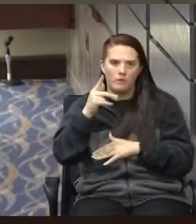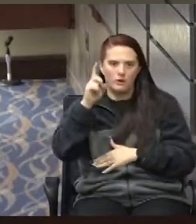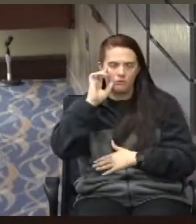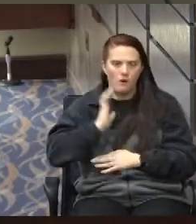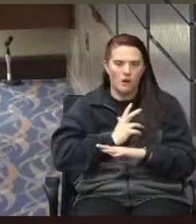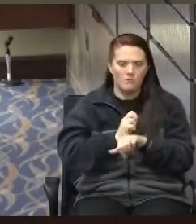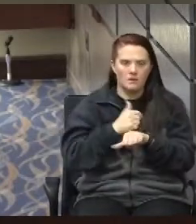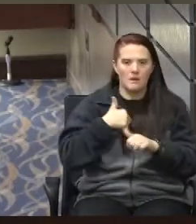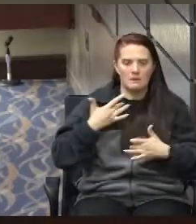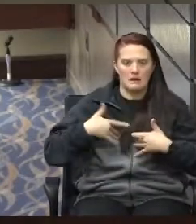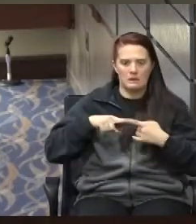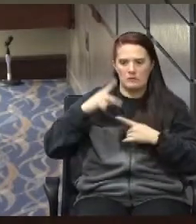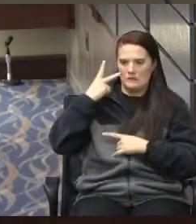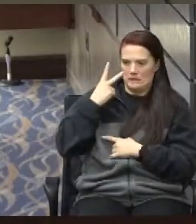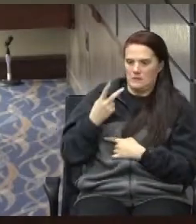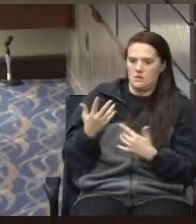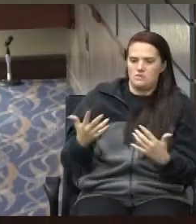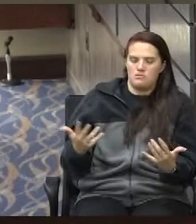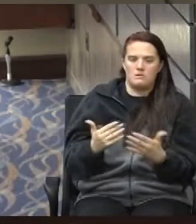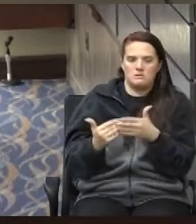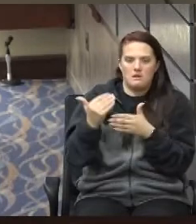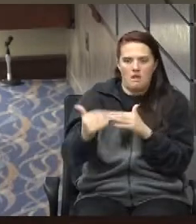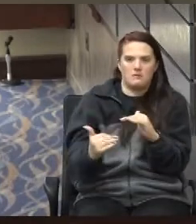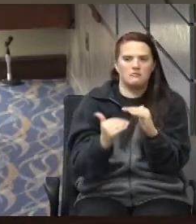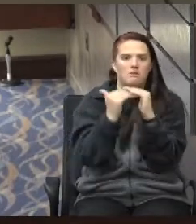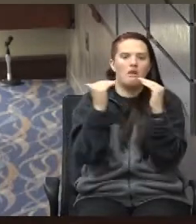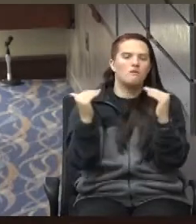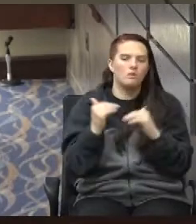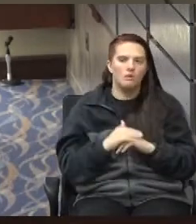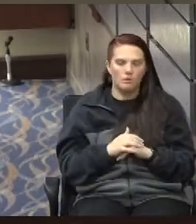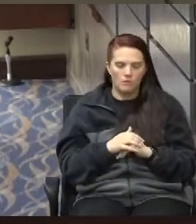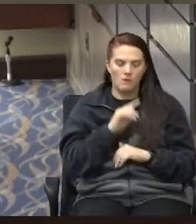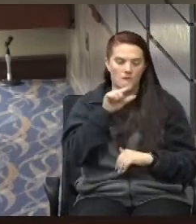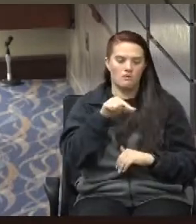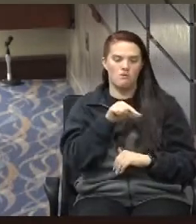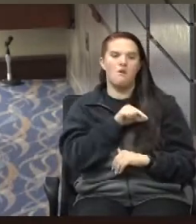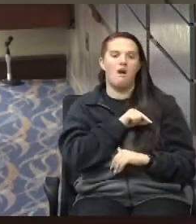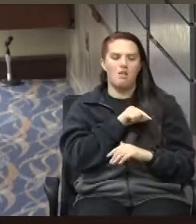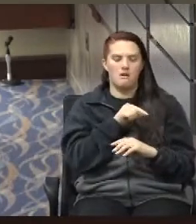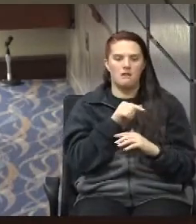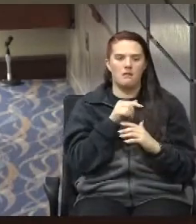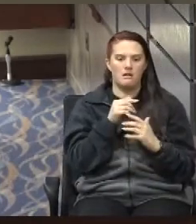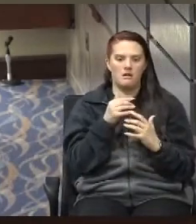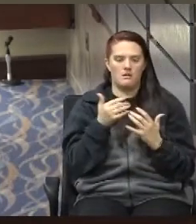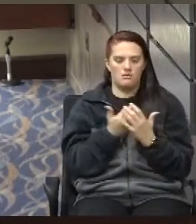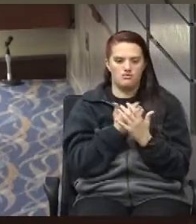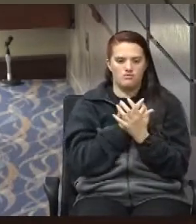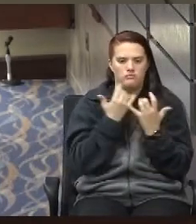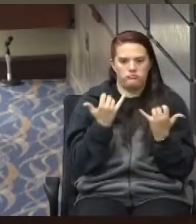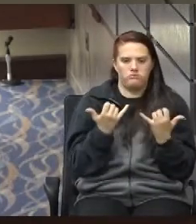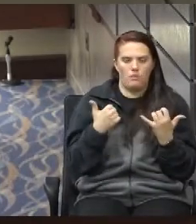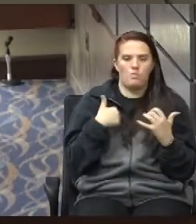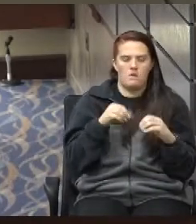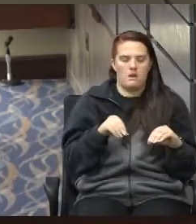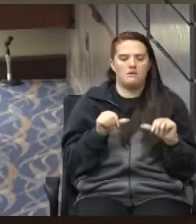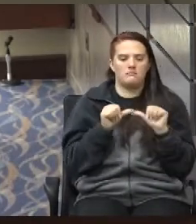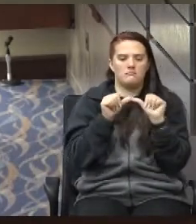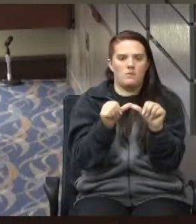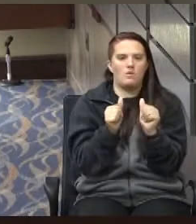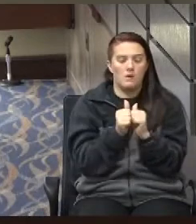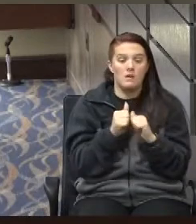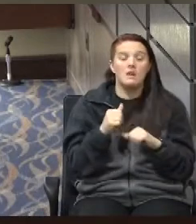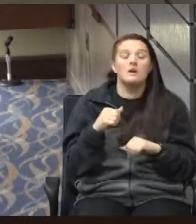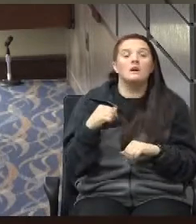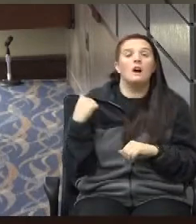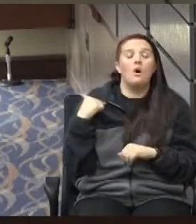to see what's the next level of quality and modernization that we can move forward on. One of the